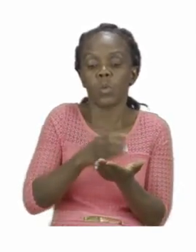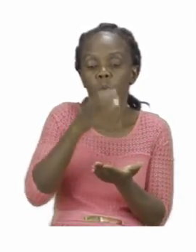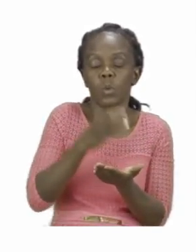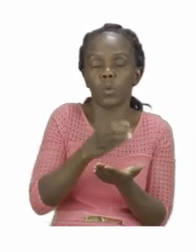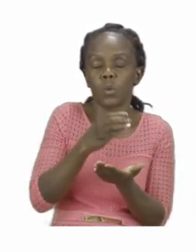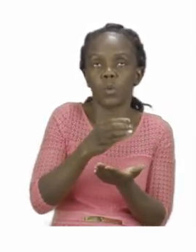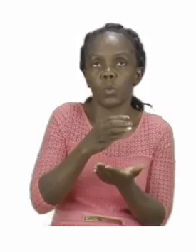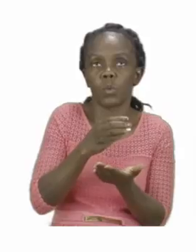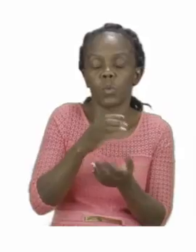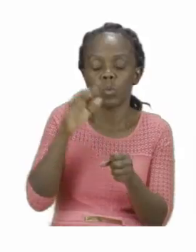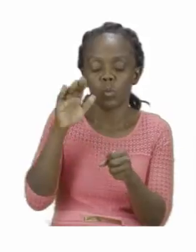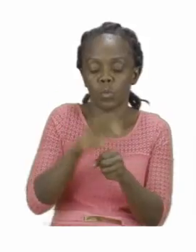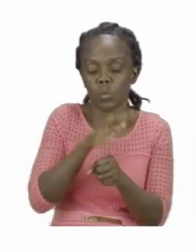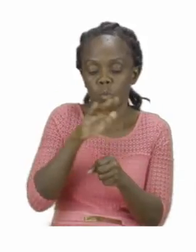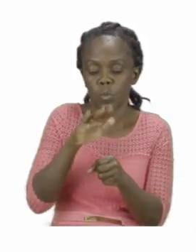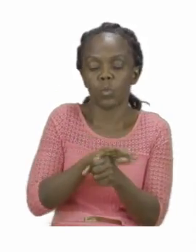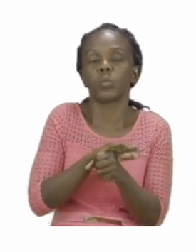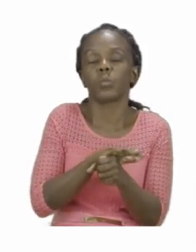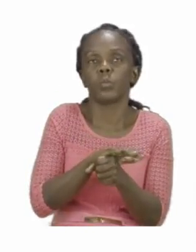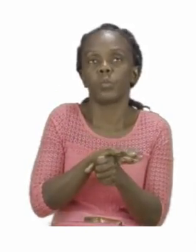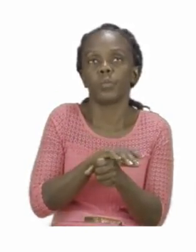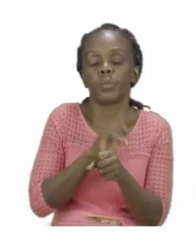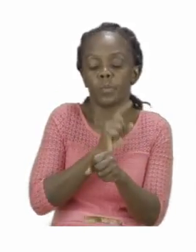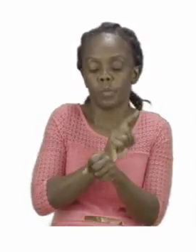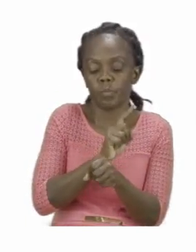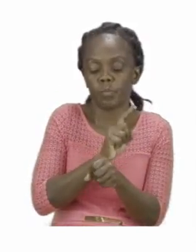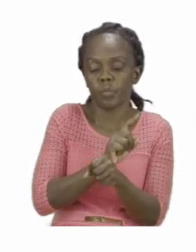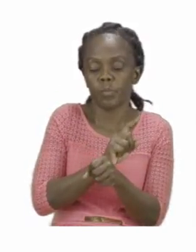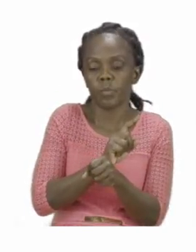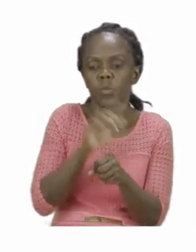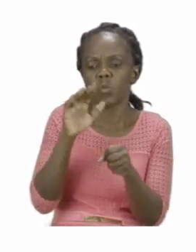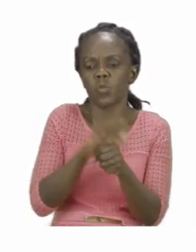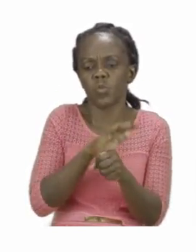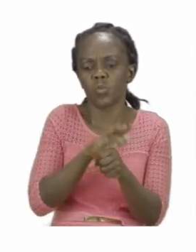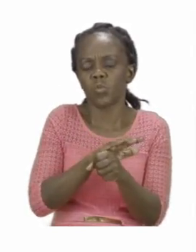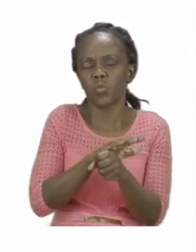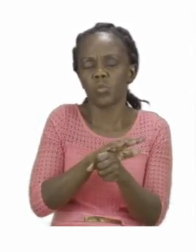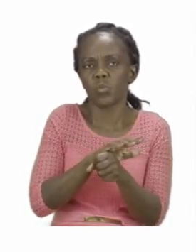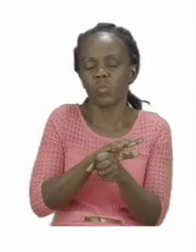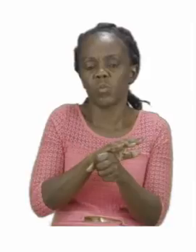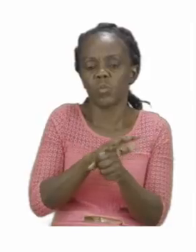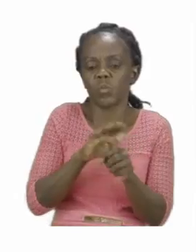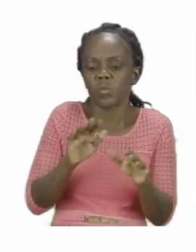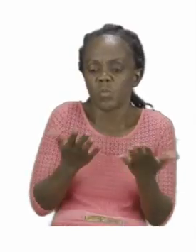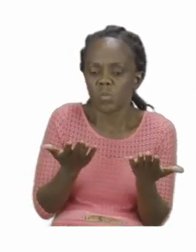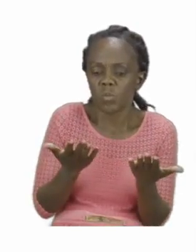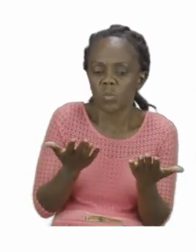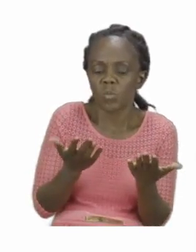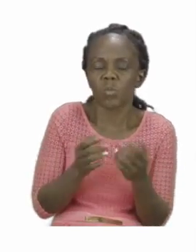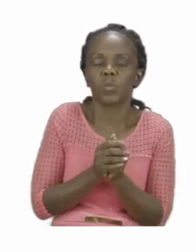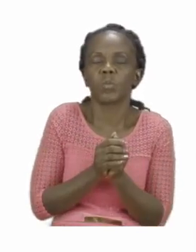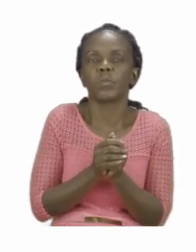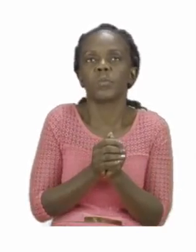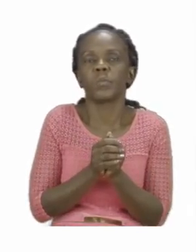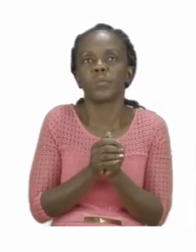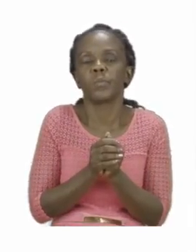be full. First of all, what does full look like and what exactly are we supposed to color them